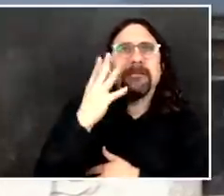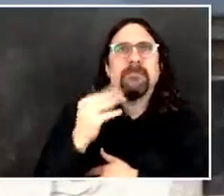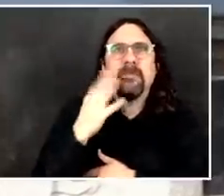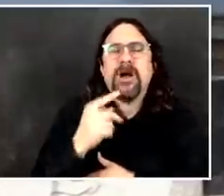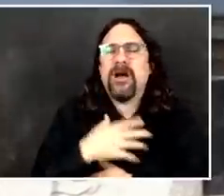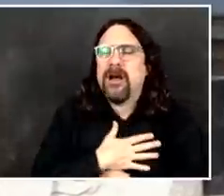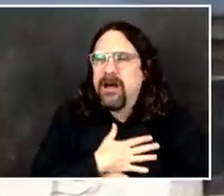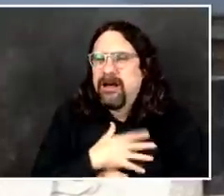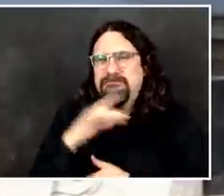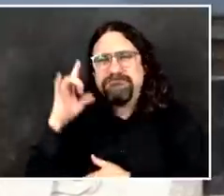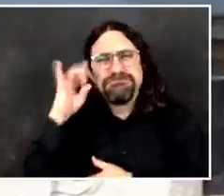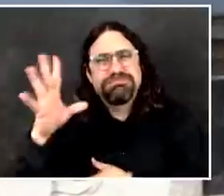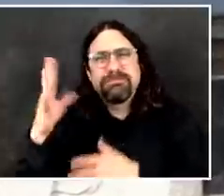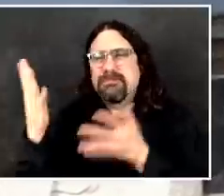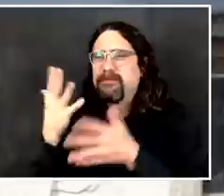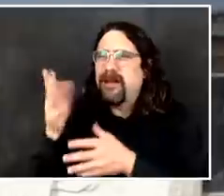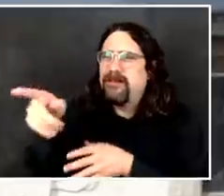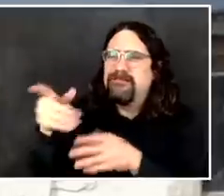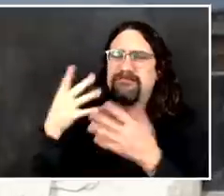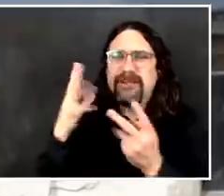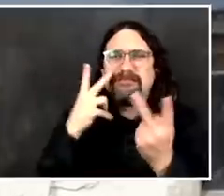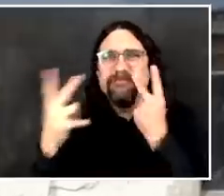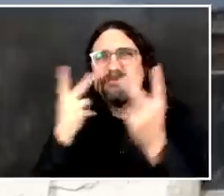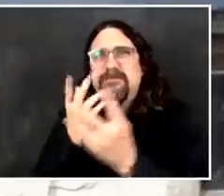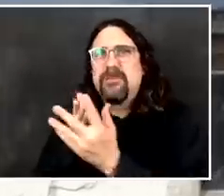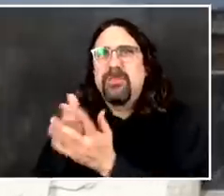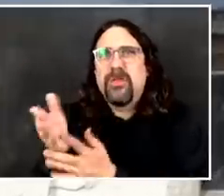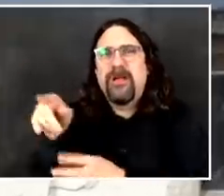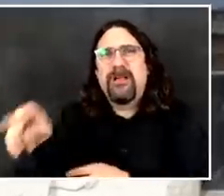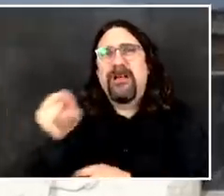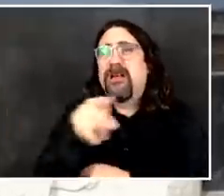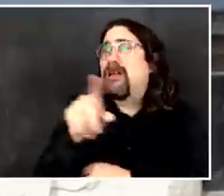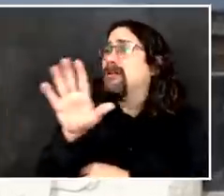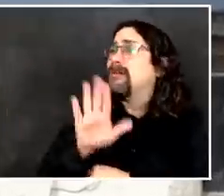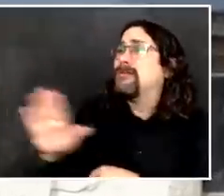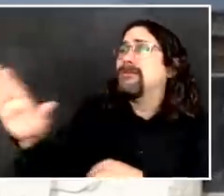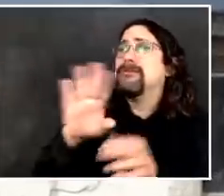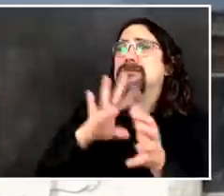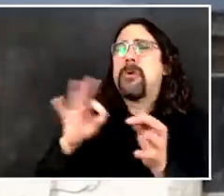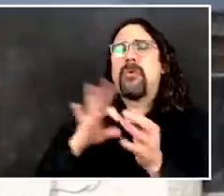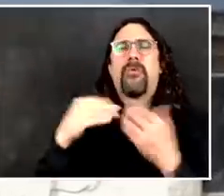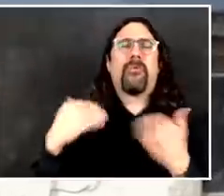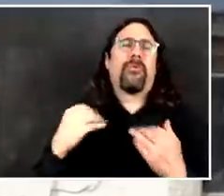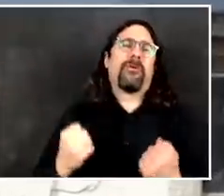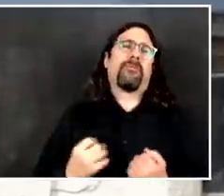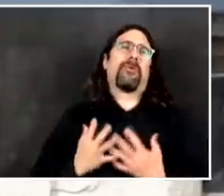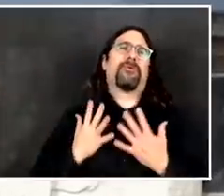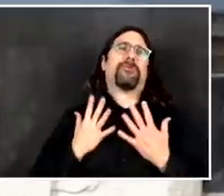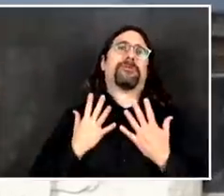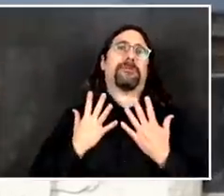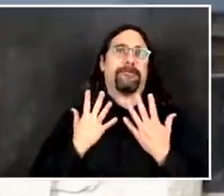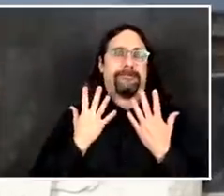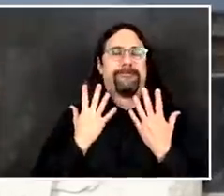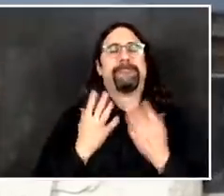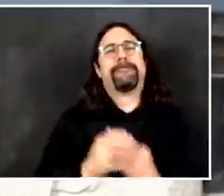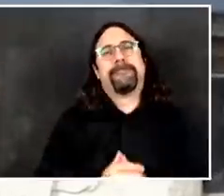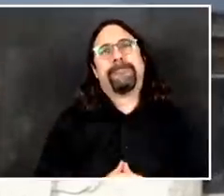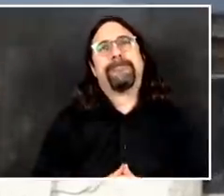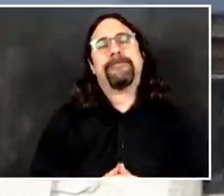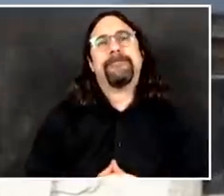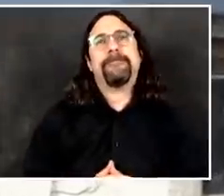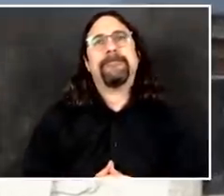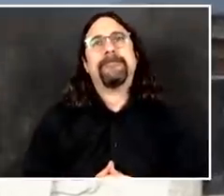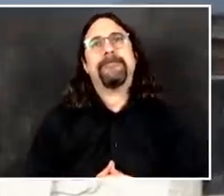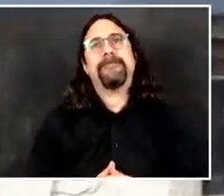done, and it inspires us. So we need to endure right now. We need to overcome, and we need to learn